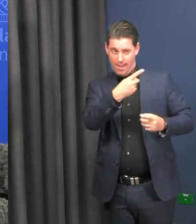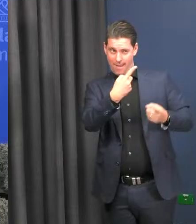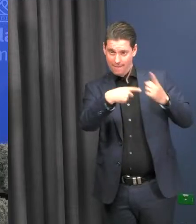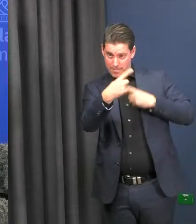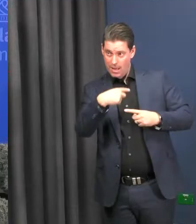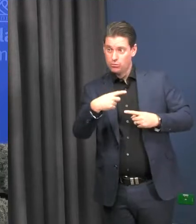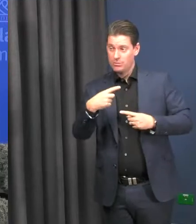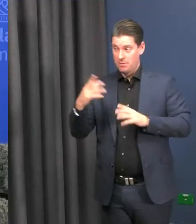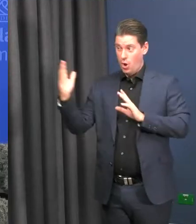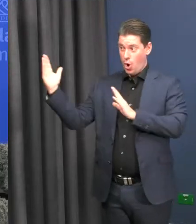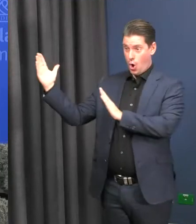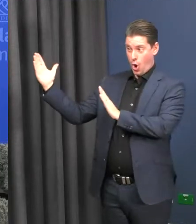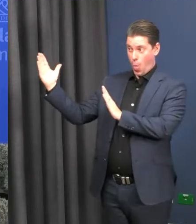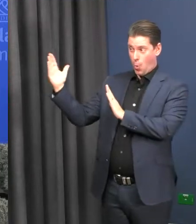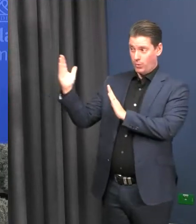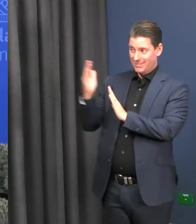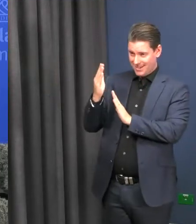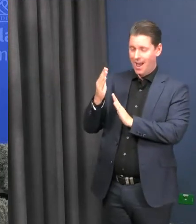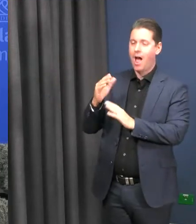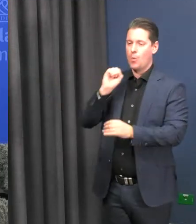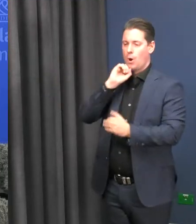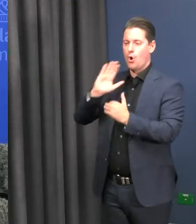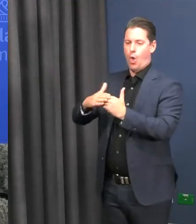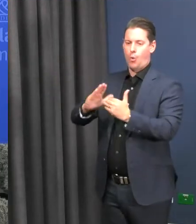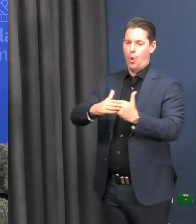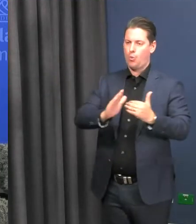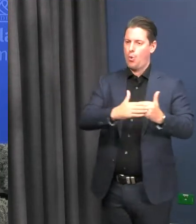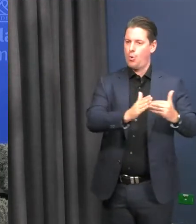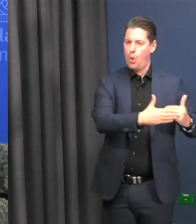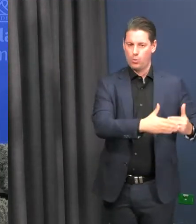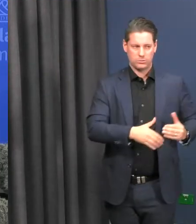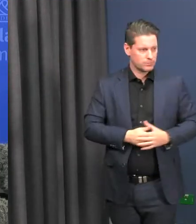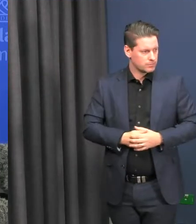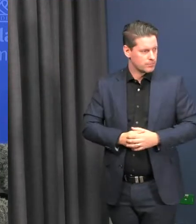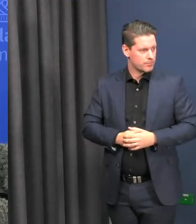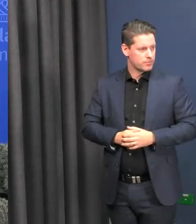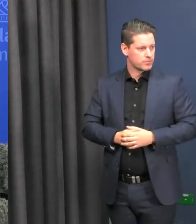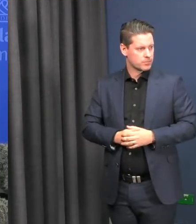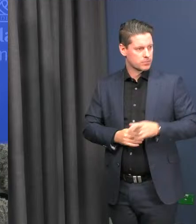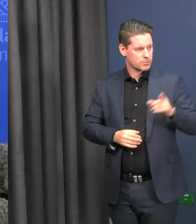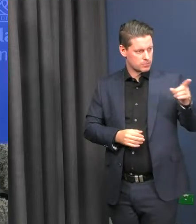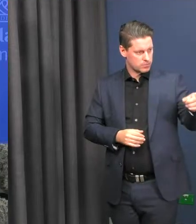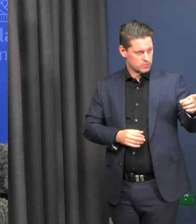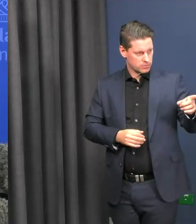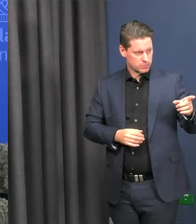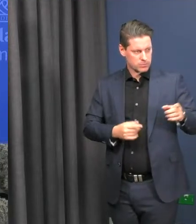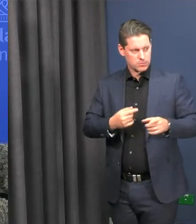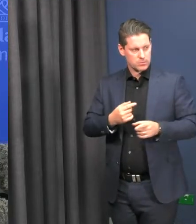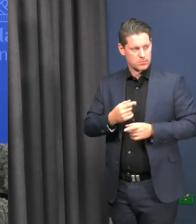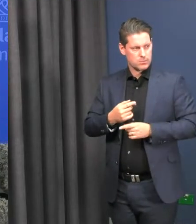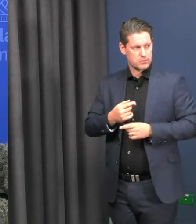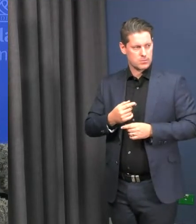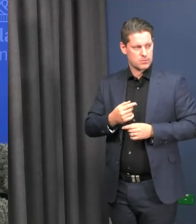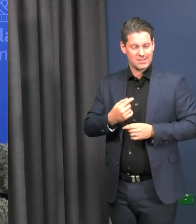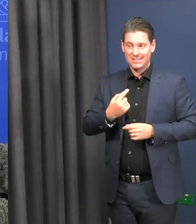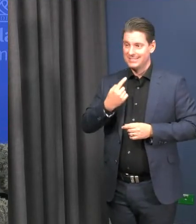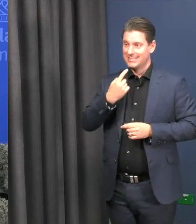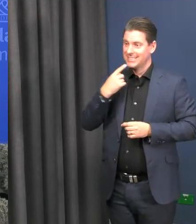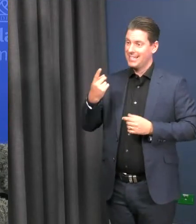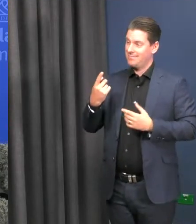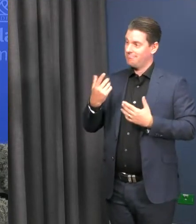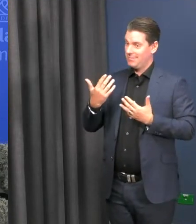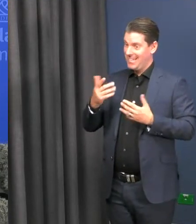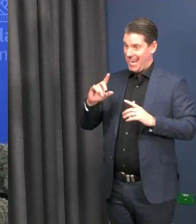the system gets closer, but at this stage, those winds aren't at that capacity yet. You've talked about this window of opportunity rapidly closing. Yes. What is